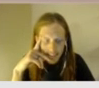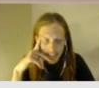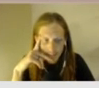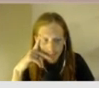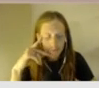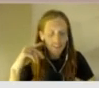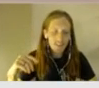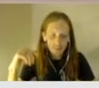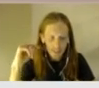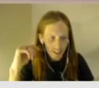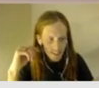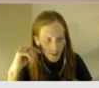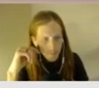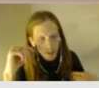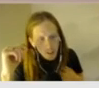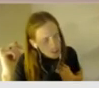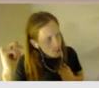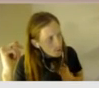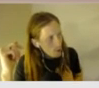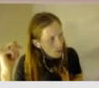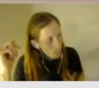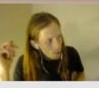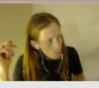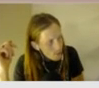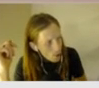that's awesome. That's awesome. Good thoughts. So